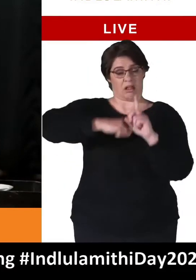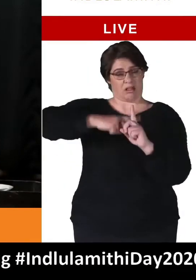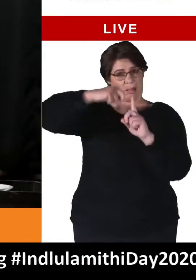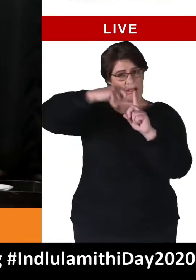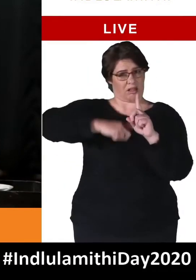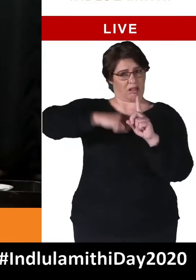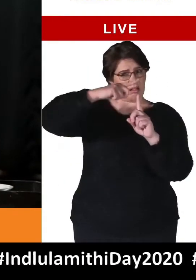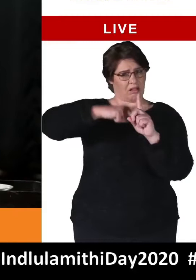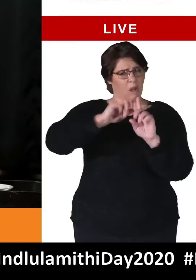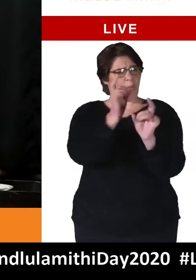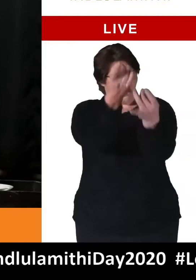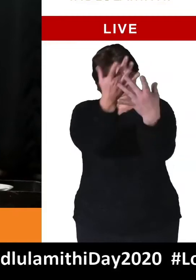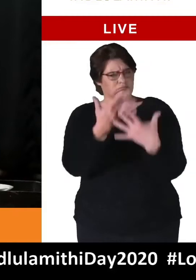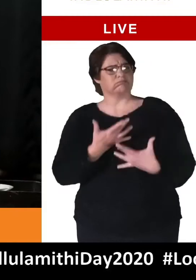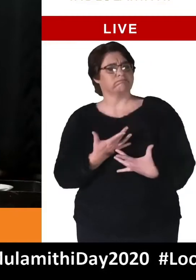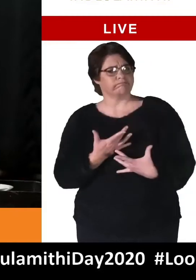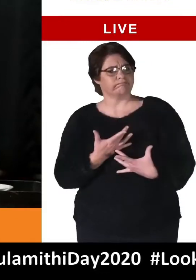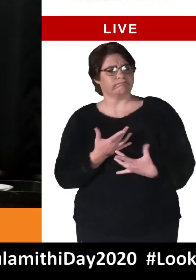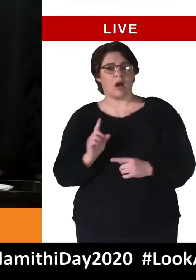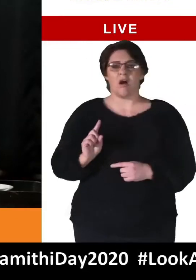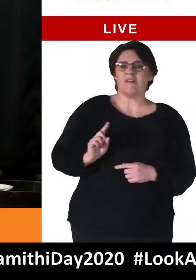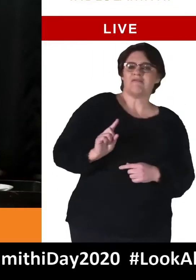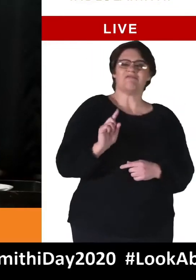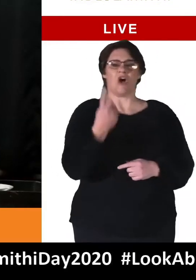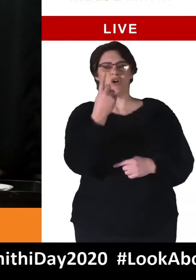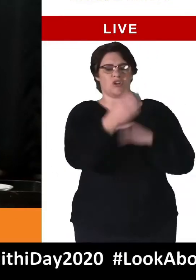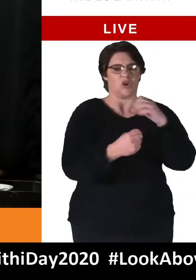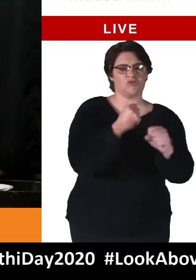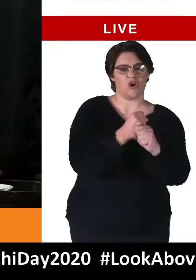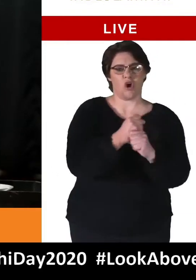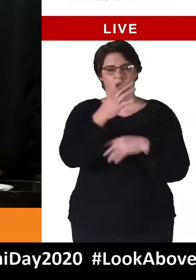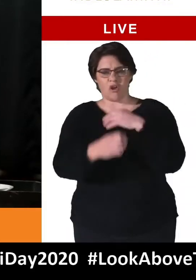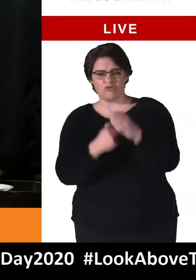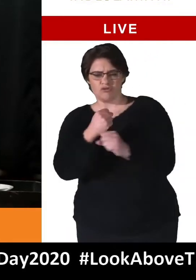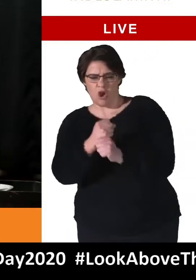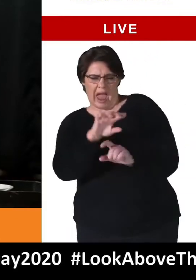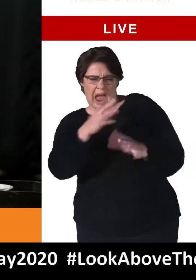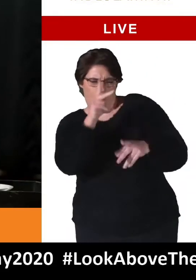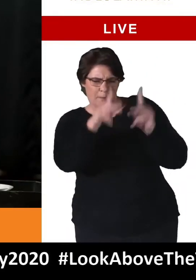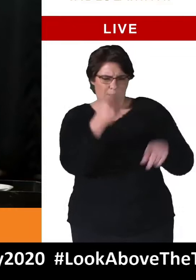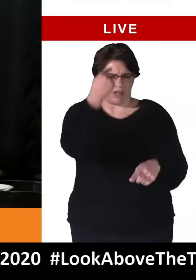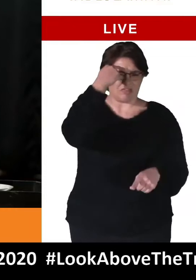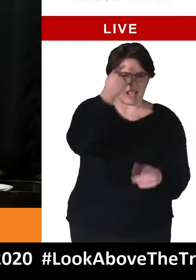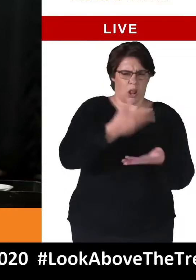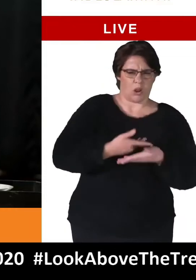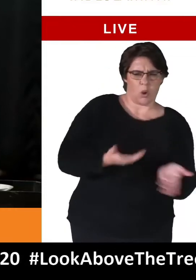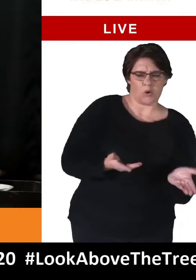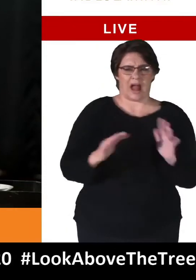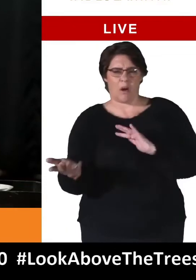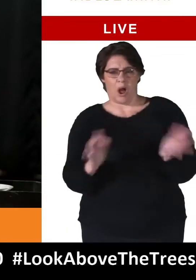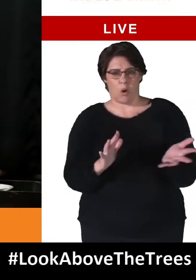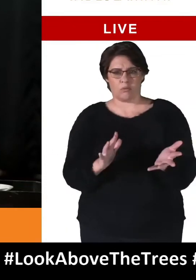today provide us with the very first year-on-year trend reading, following its launch last